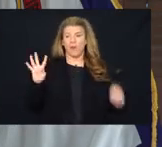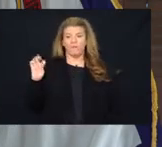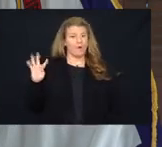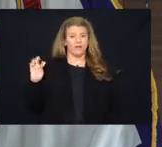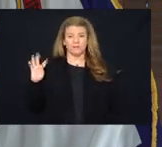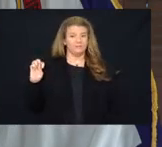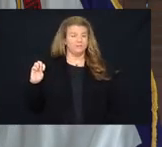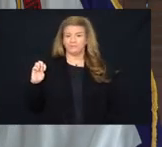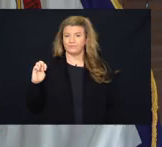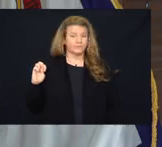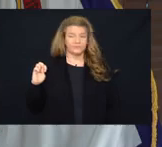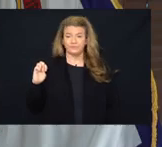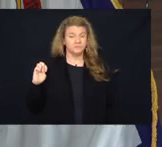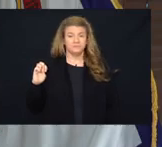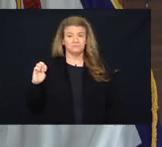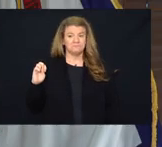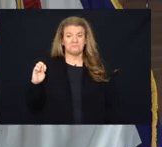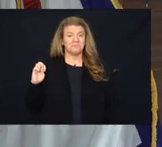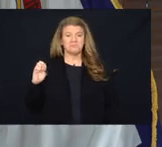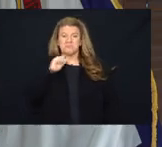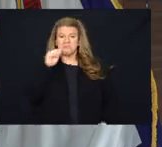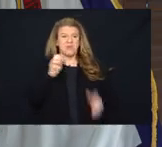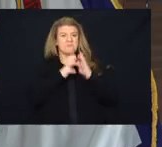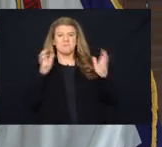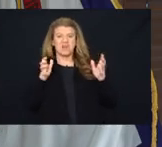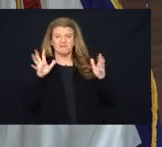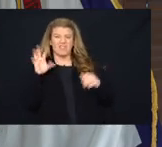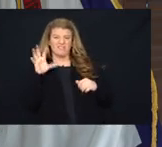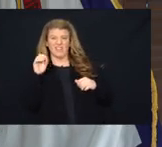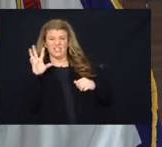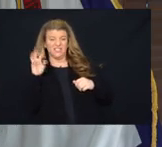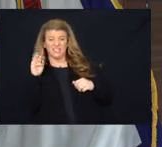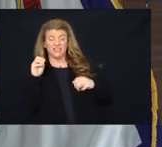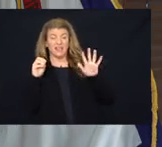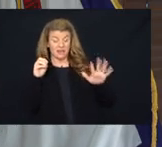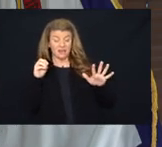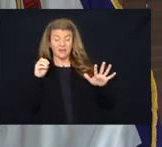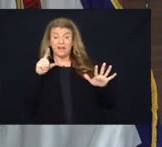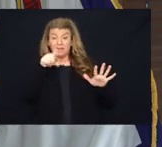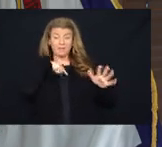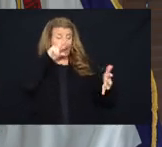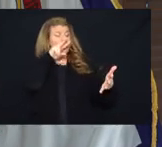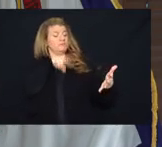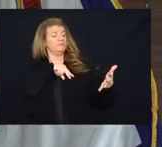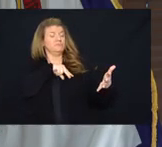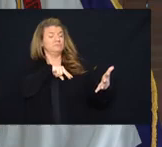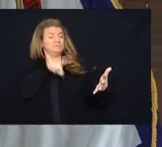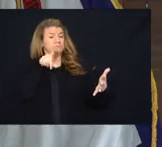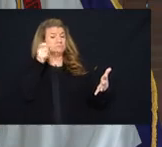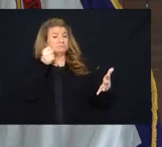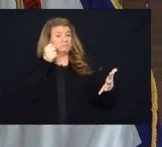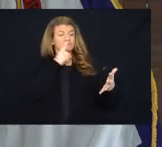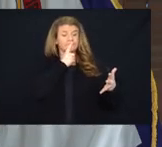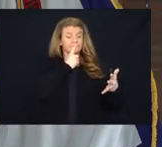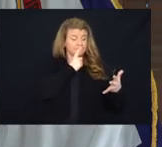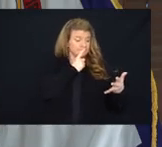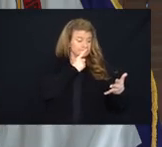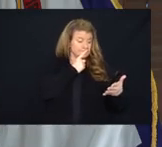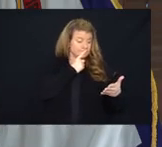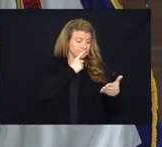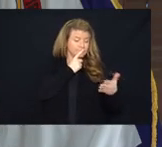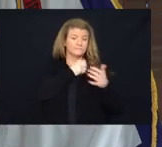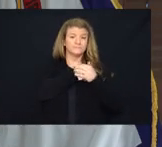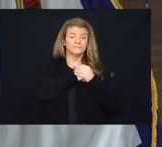40s. Hardly anybody in their 50s. If you'll just let me look real quick.